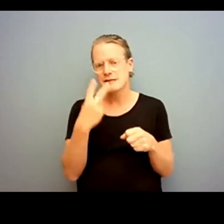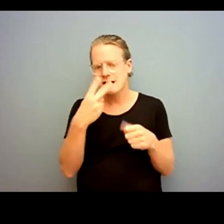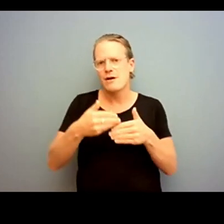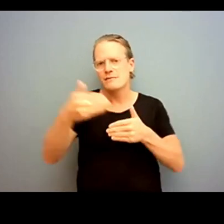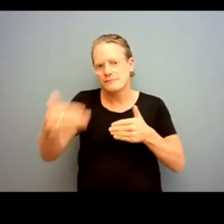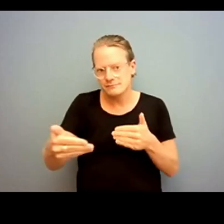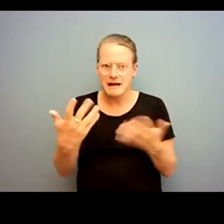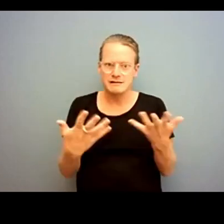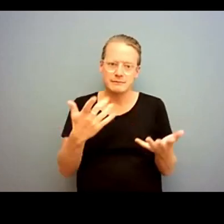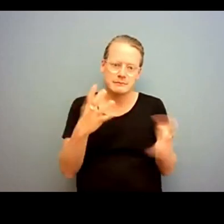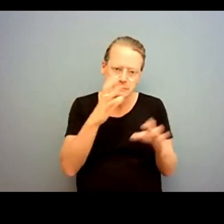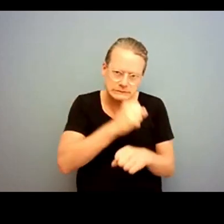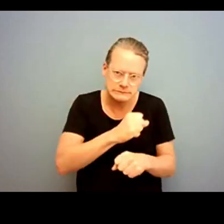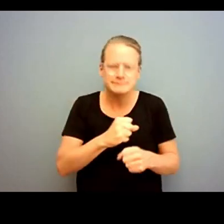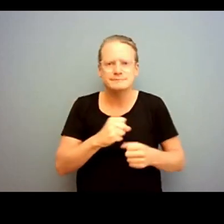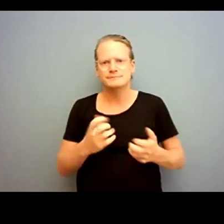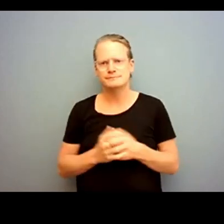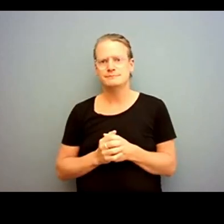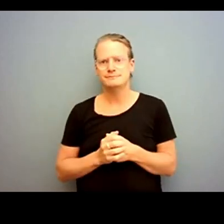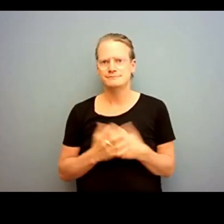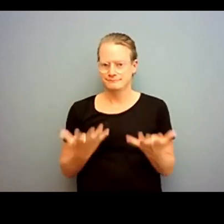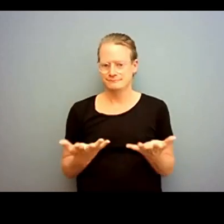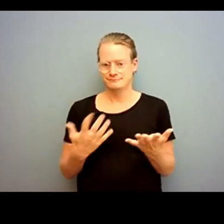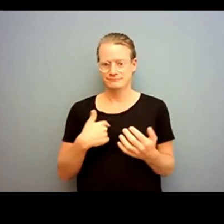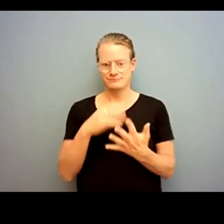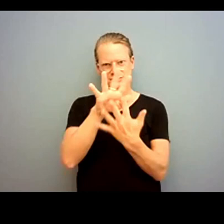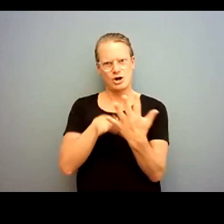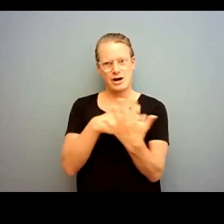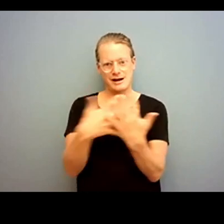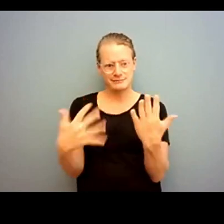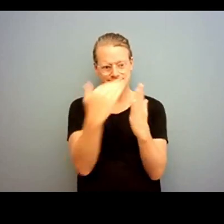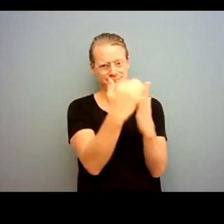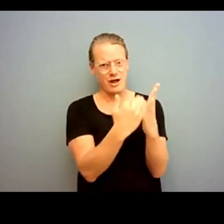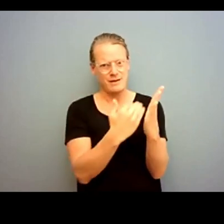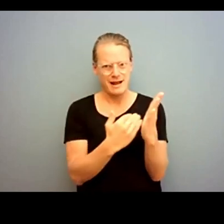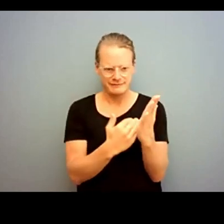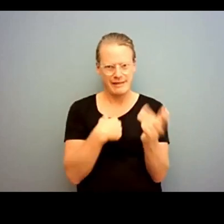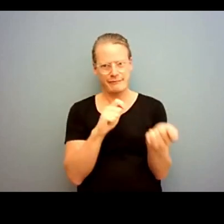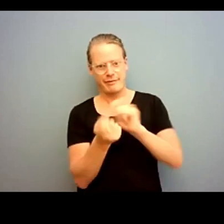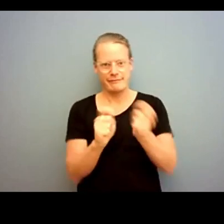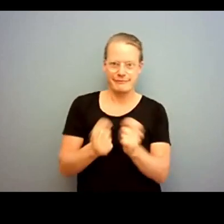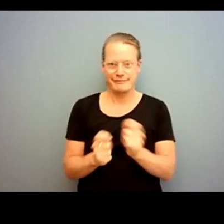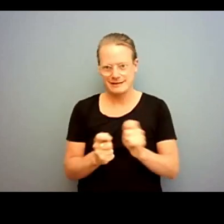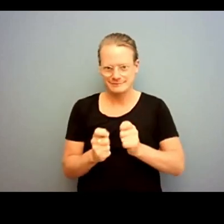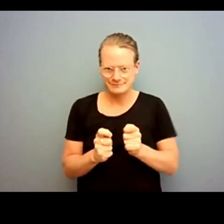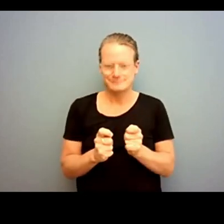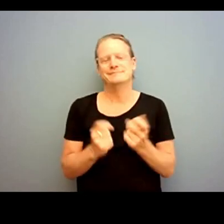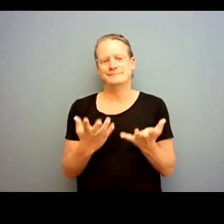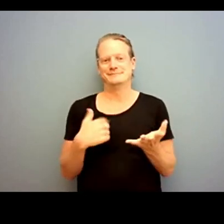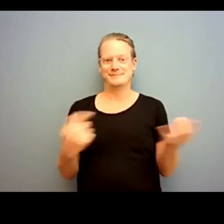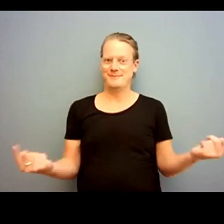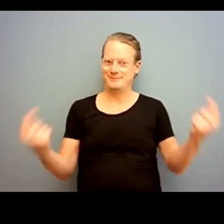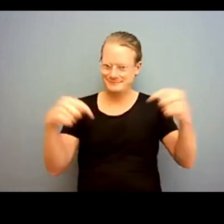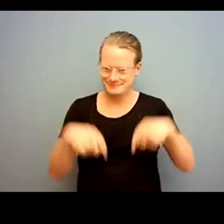the schedule a little bit, but now we are happy to be on track again, and we are moving